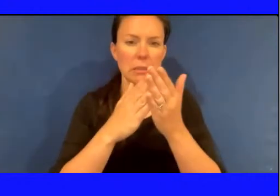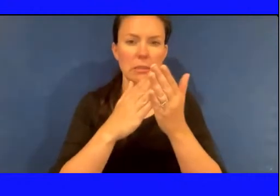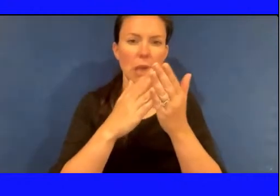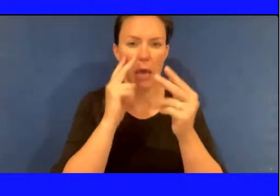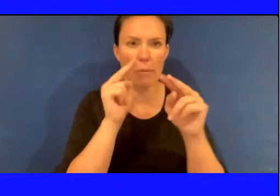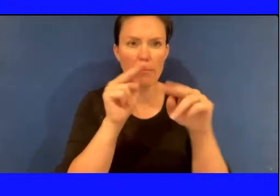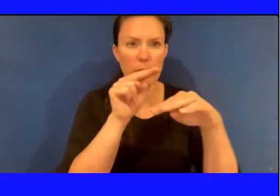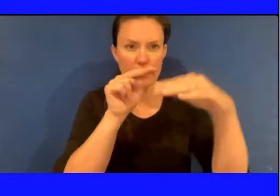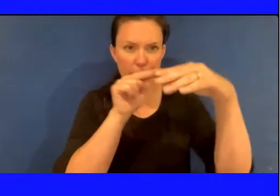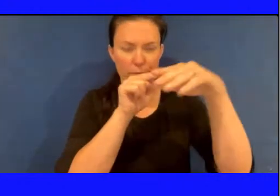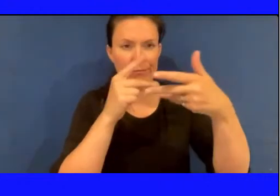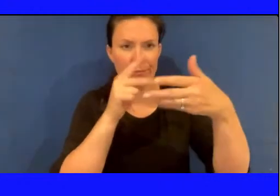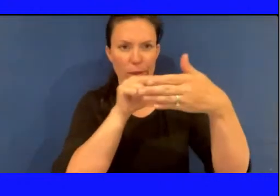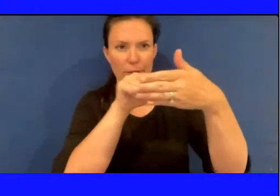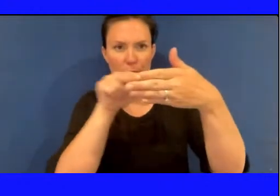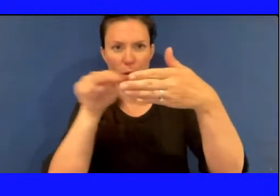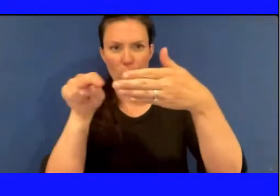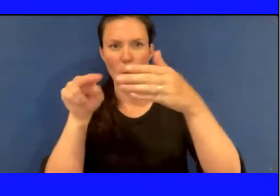be a different